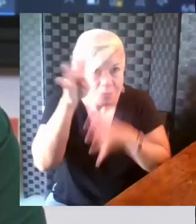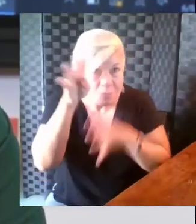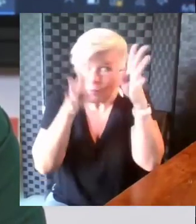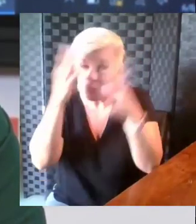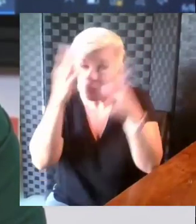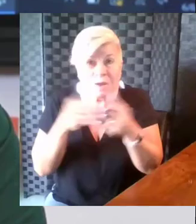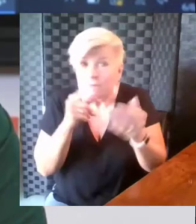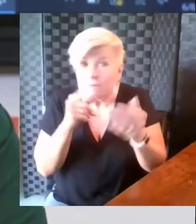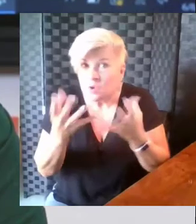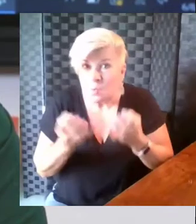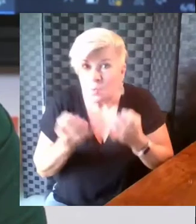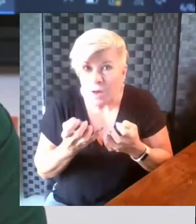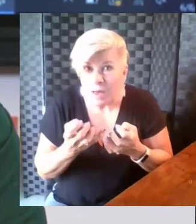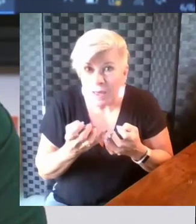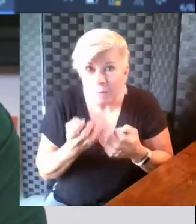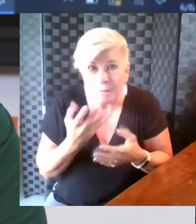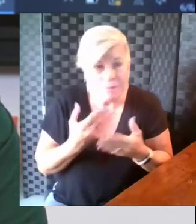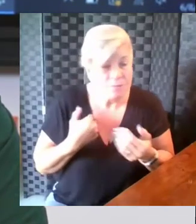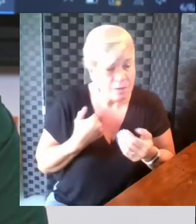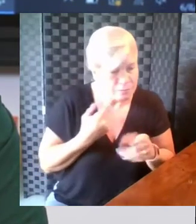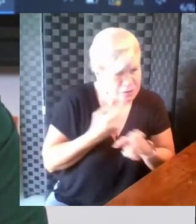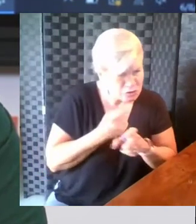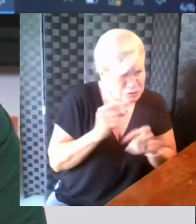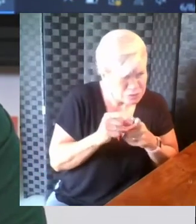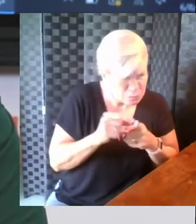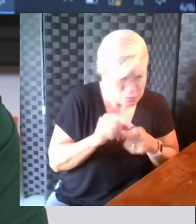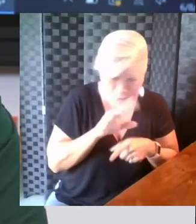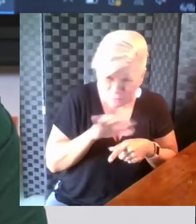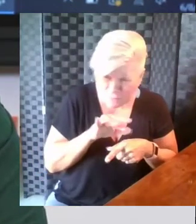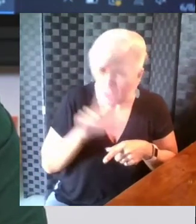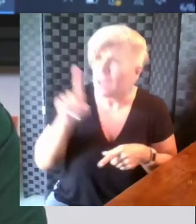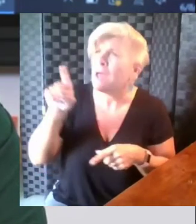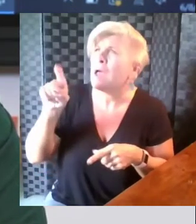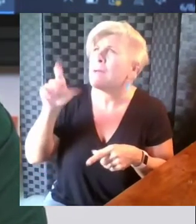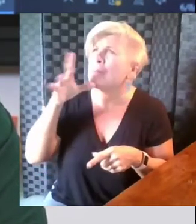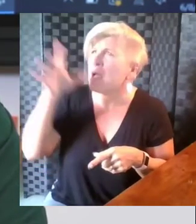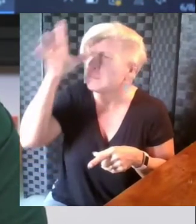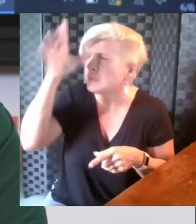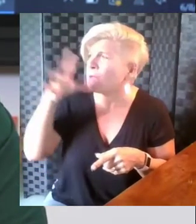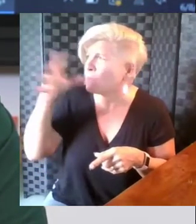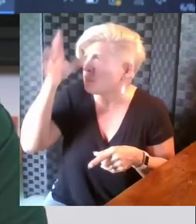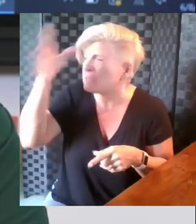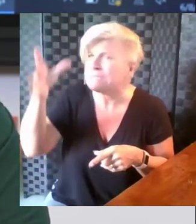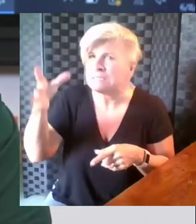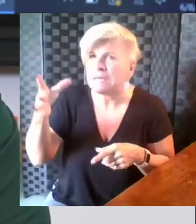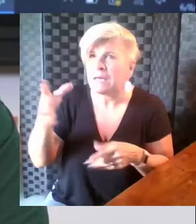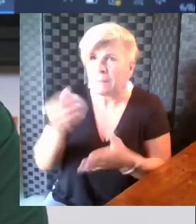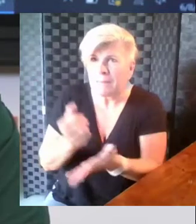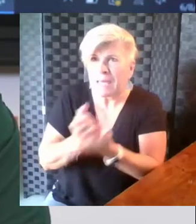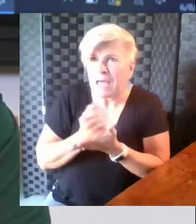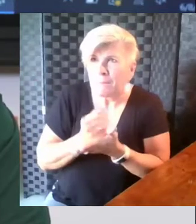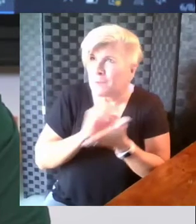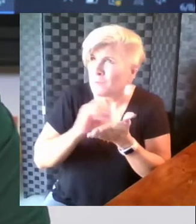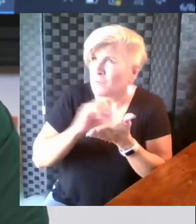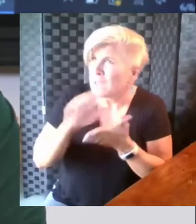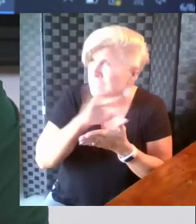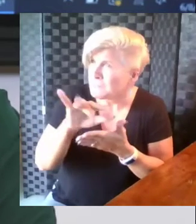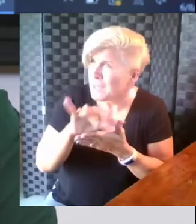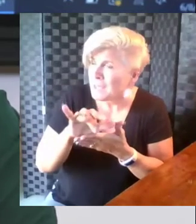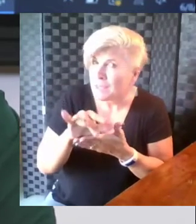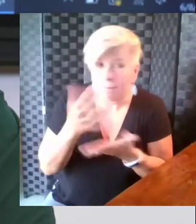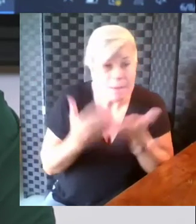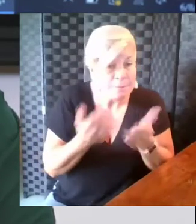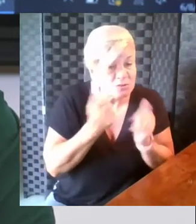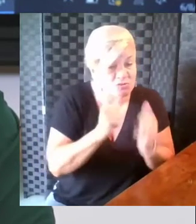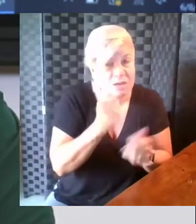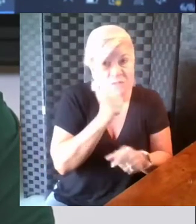want. Maybe if you get to a tricky word, your mom or dad or grandma or grandpa or sister or brother could help you. But maybe you try it on your own. If you don't